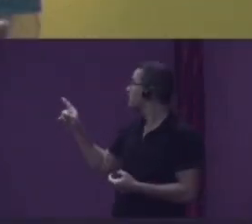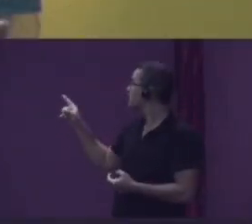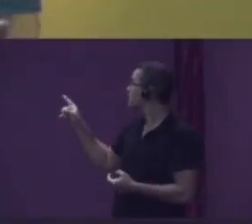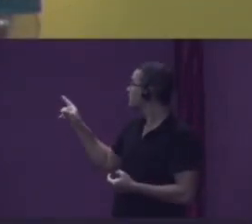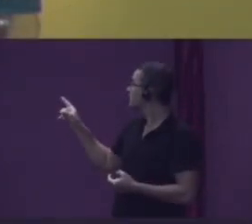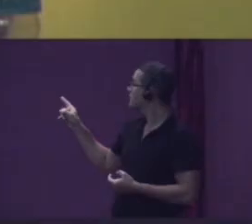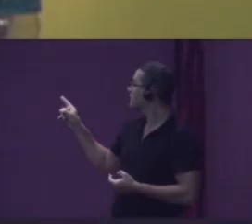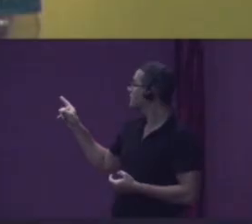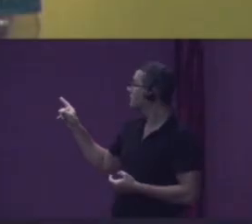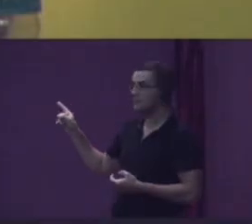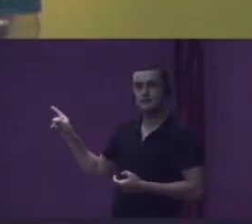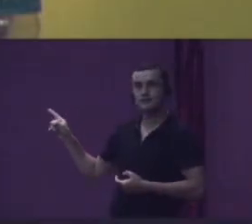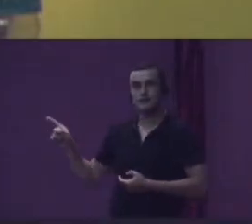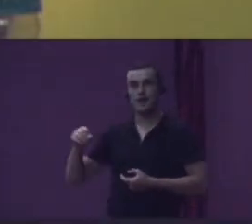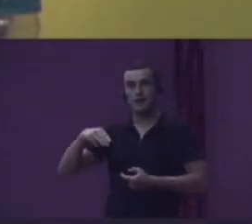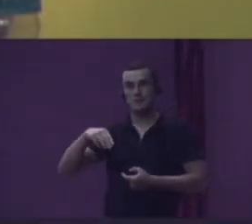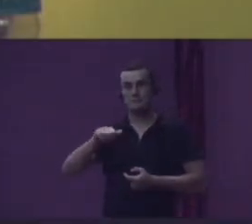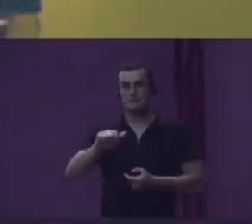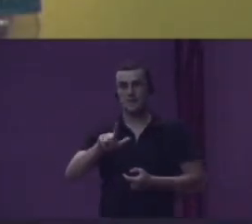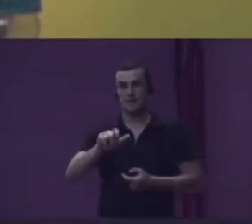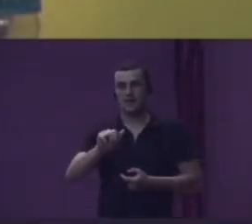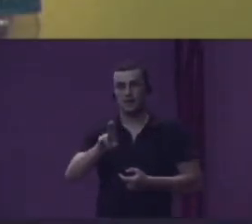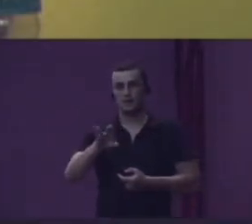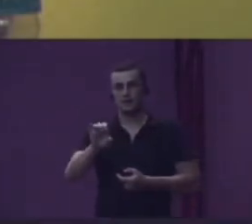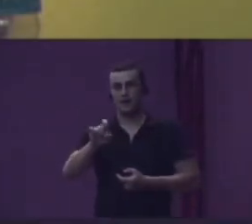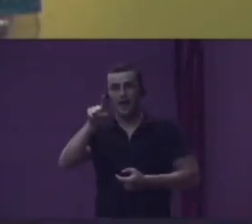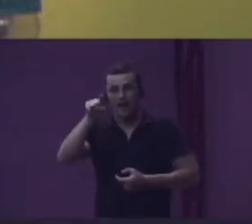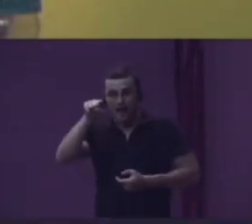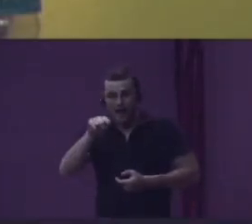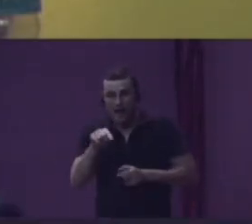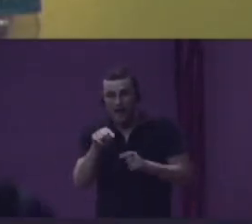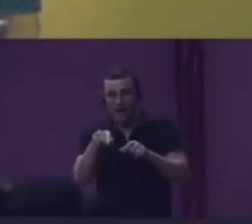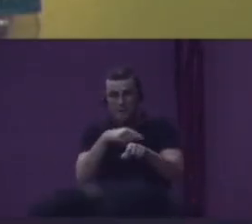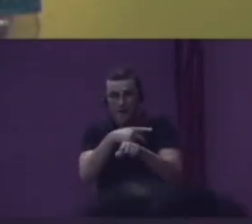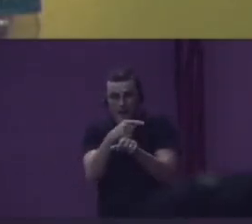landlocked country in southeastern Africa. Can you see it? No.